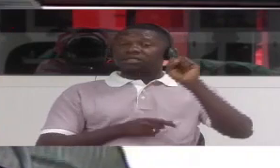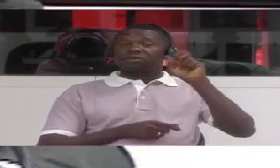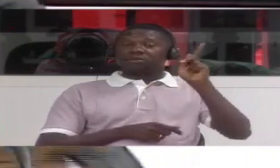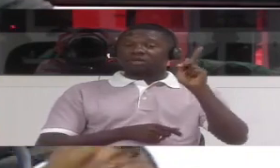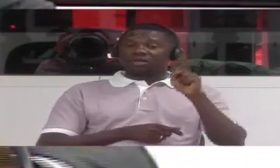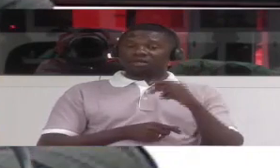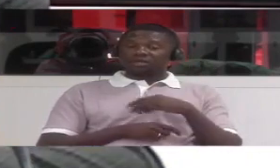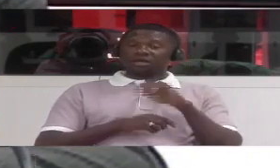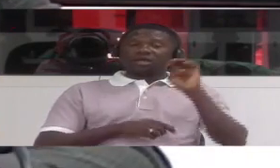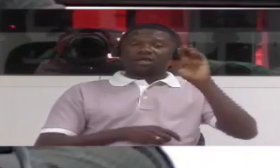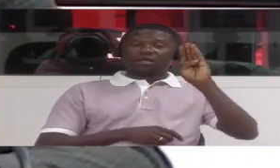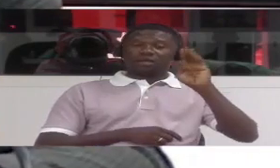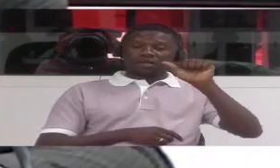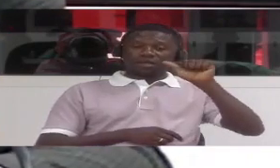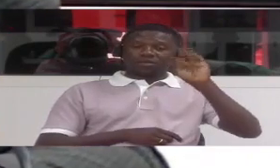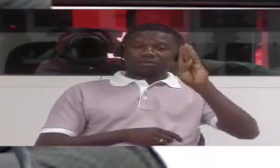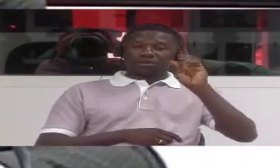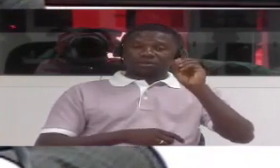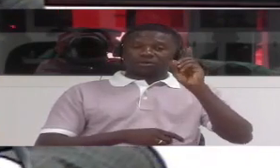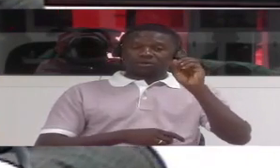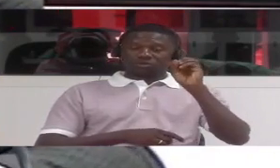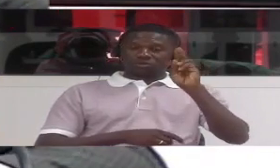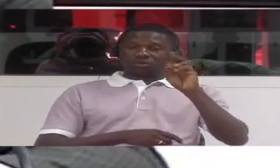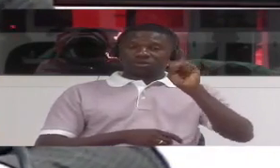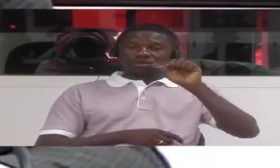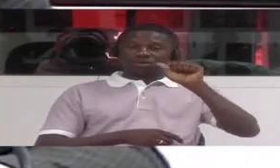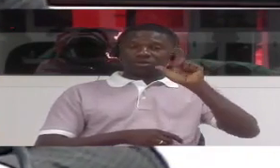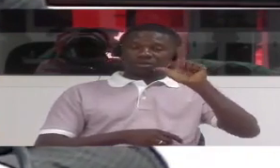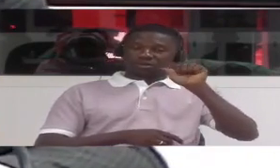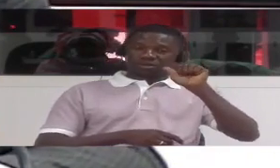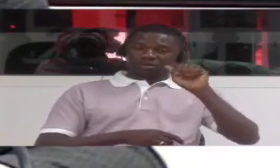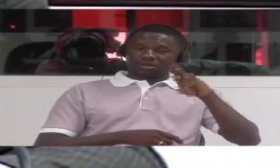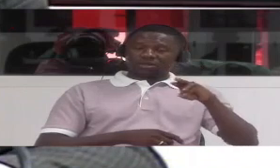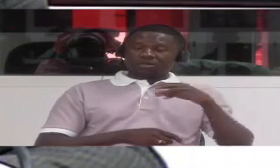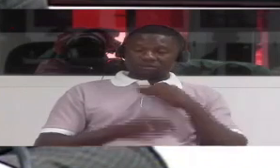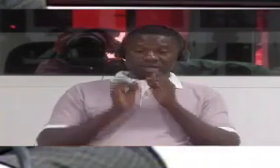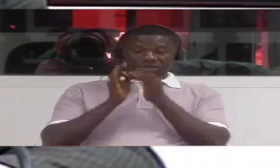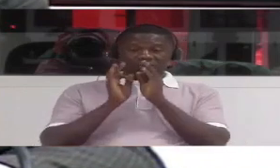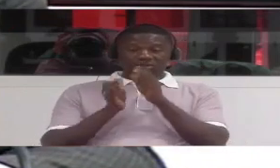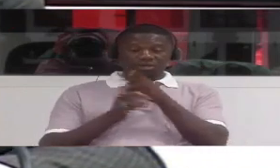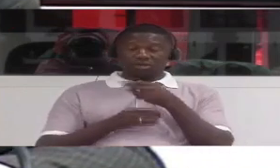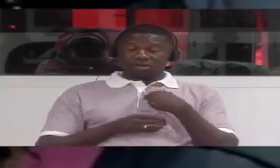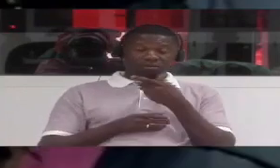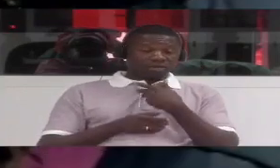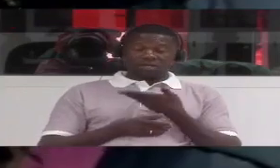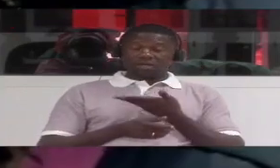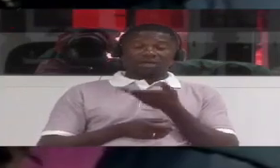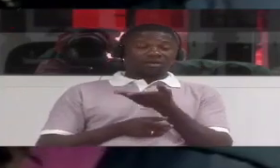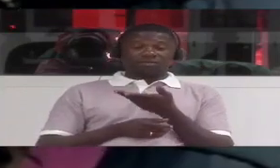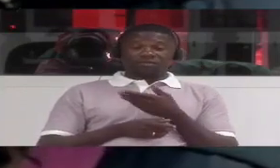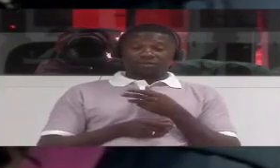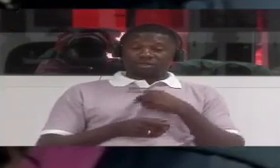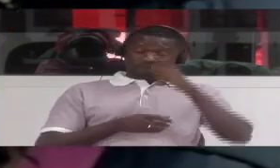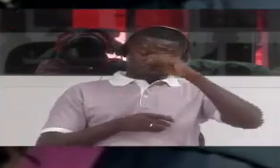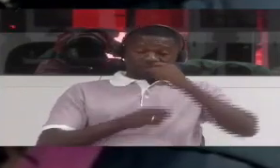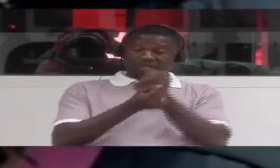asking for me was actually a policeman. He arrested me, and I'm at the police station. I placed an important call to the BBC Africa Service,